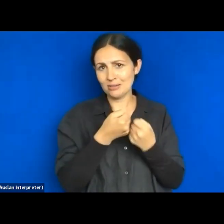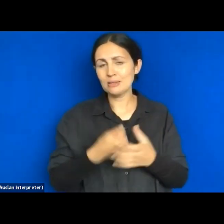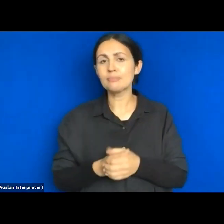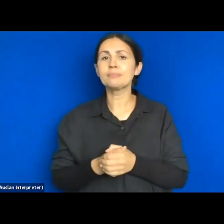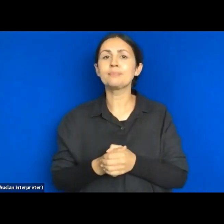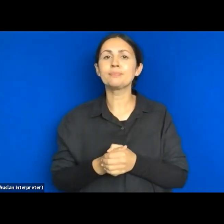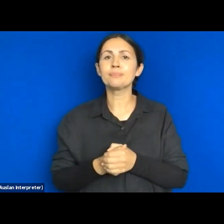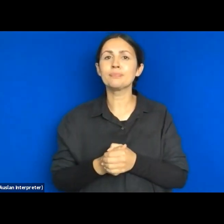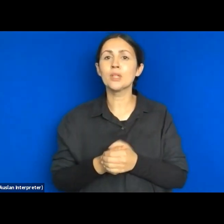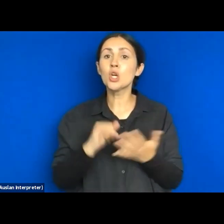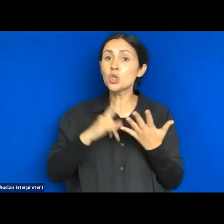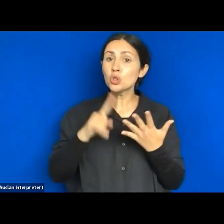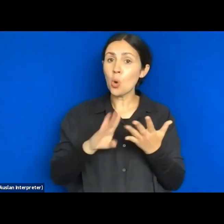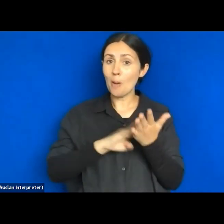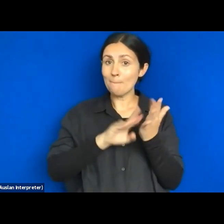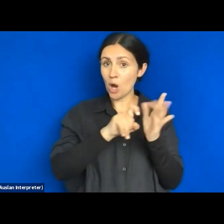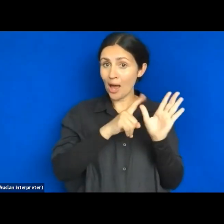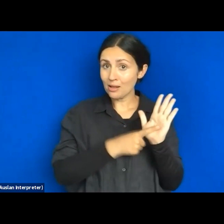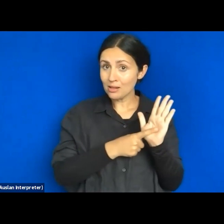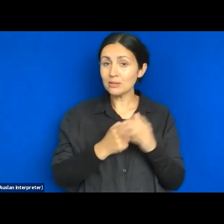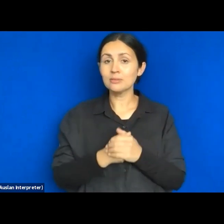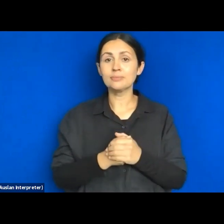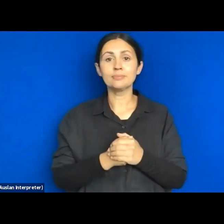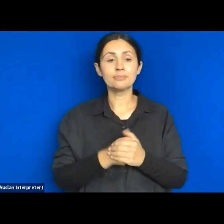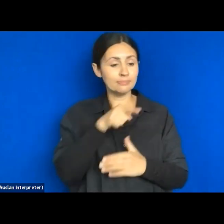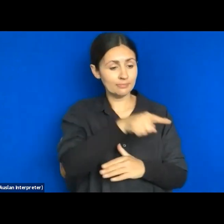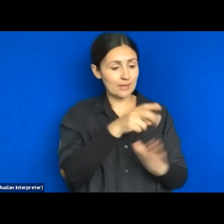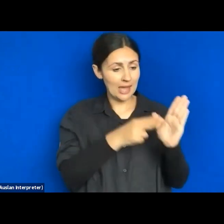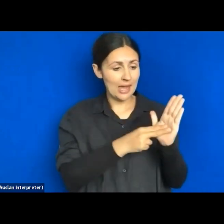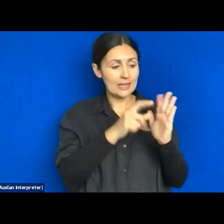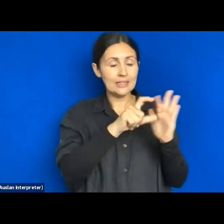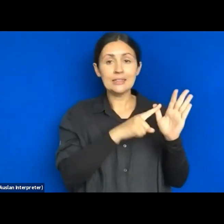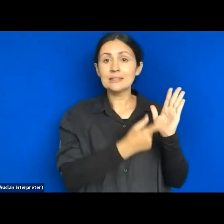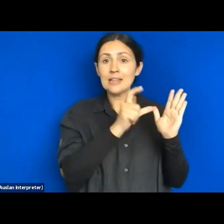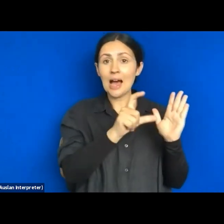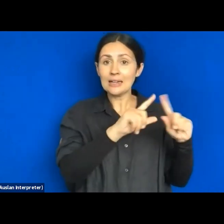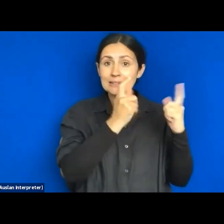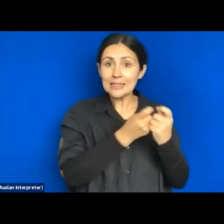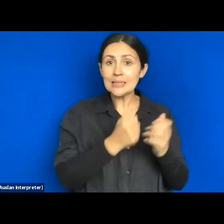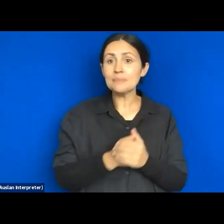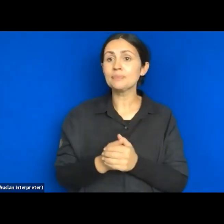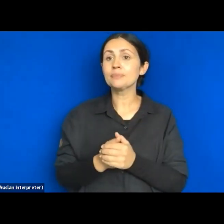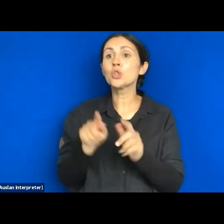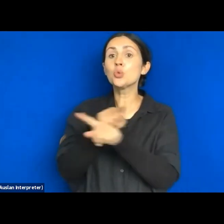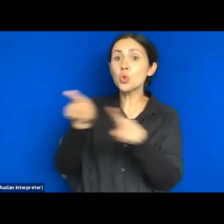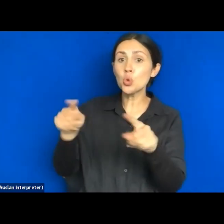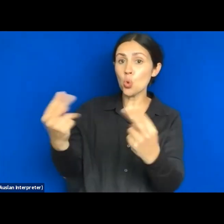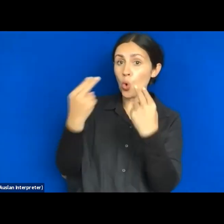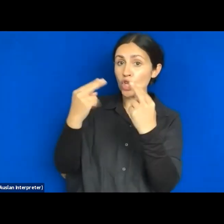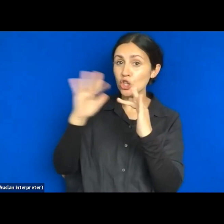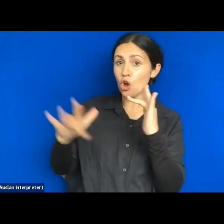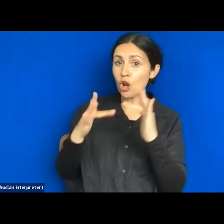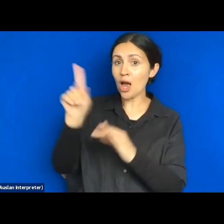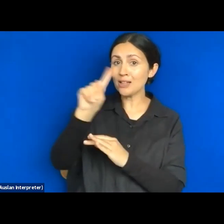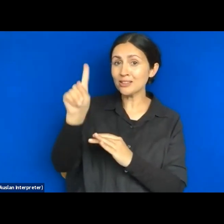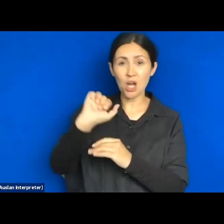Michael, to the NDARC team, to all the guest speakers and delegates, your work is invaluable, and I wish